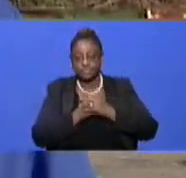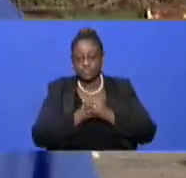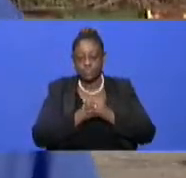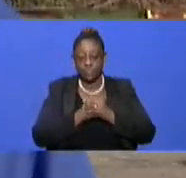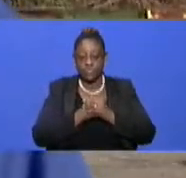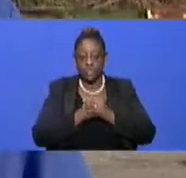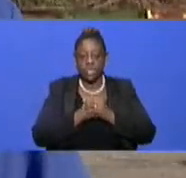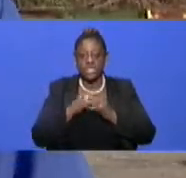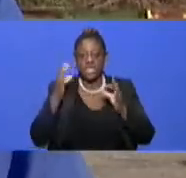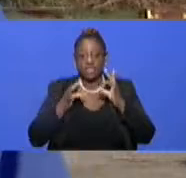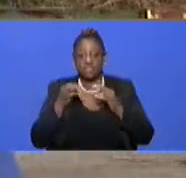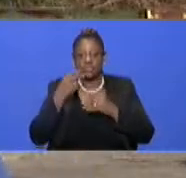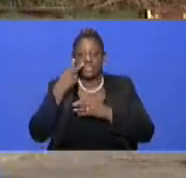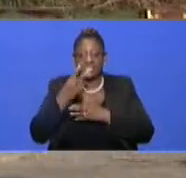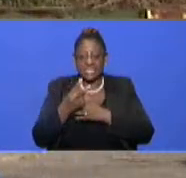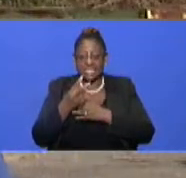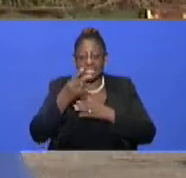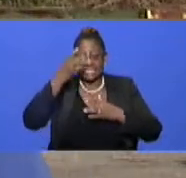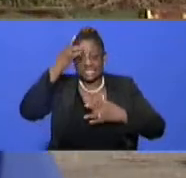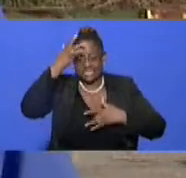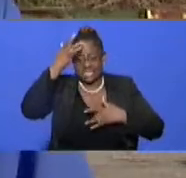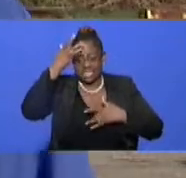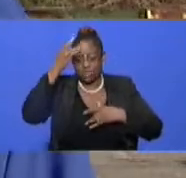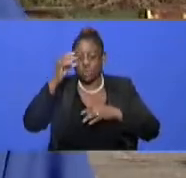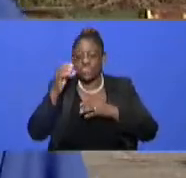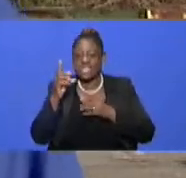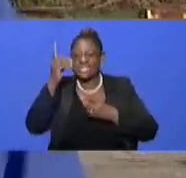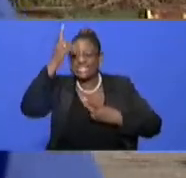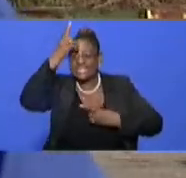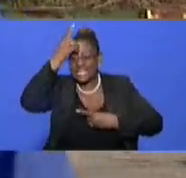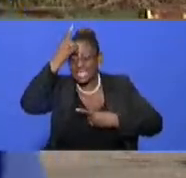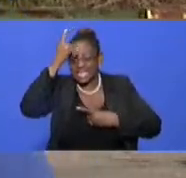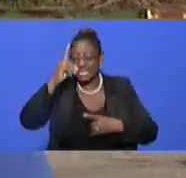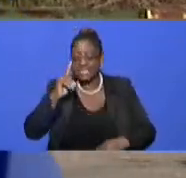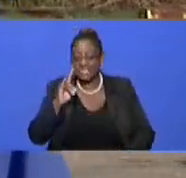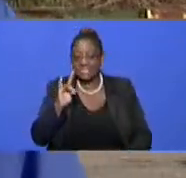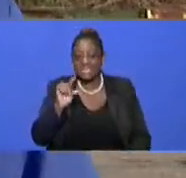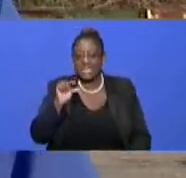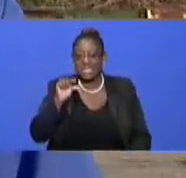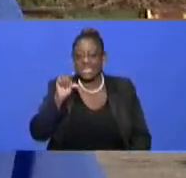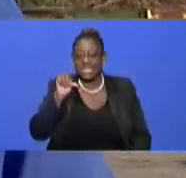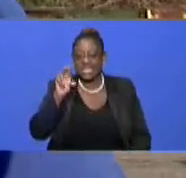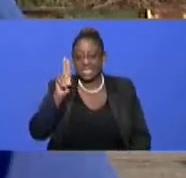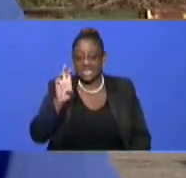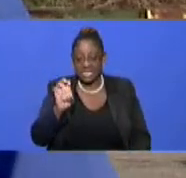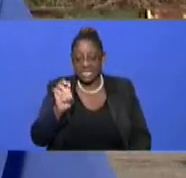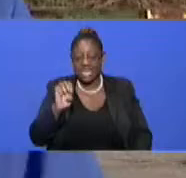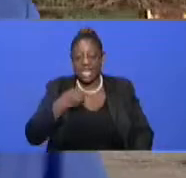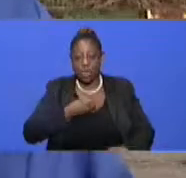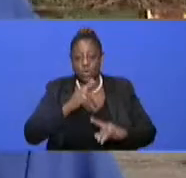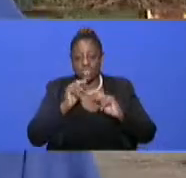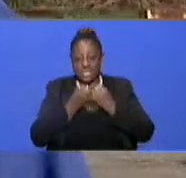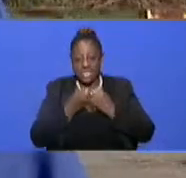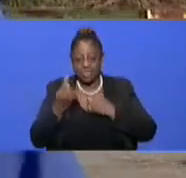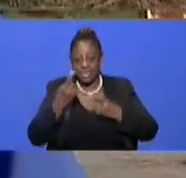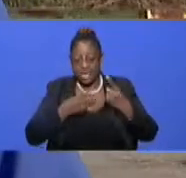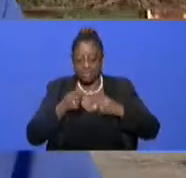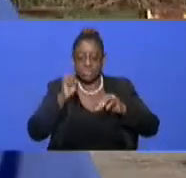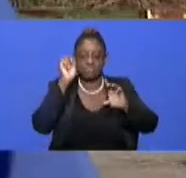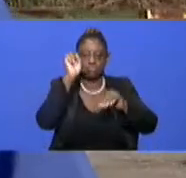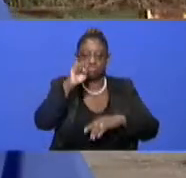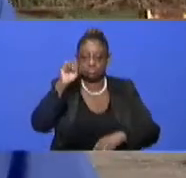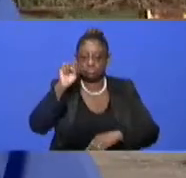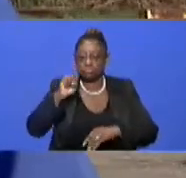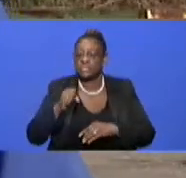dengue is suspected or confirmed, within the half-a-mile perimeter, our teams come in and they go door to door.